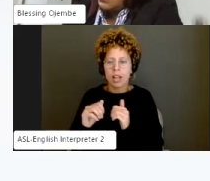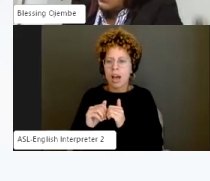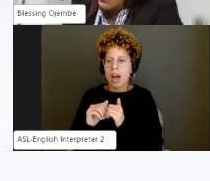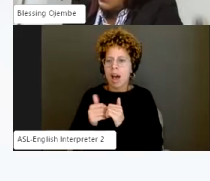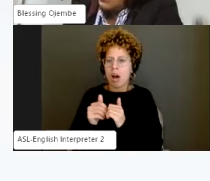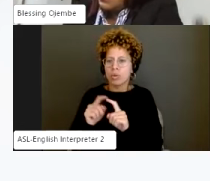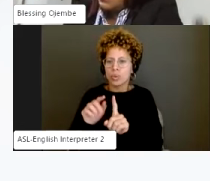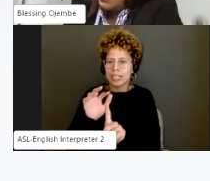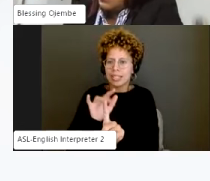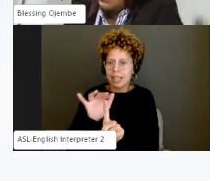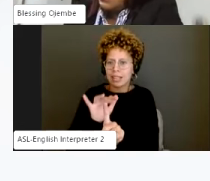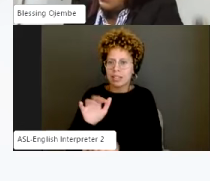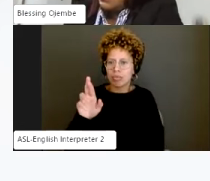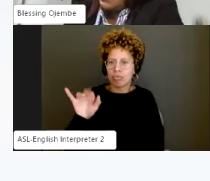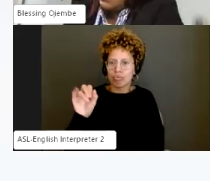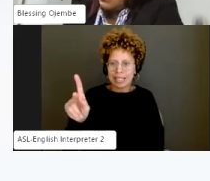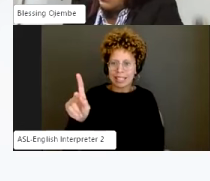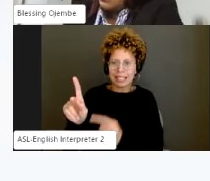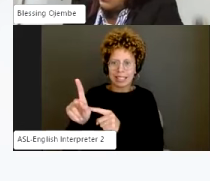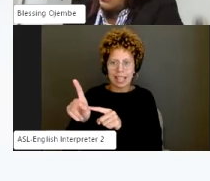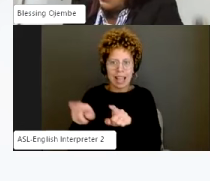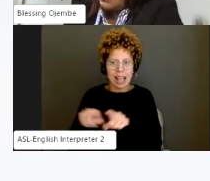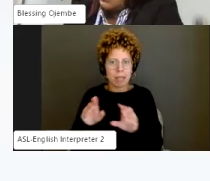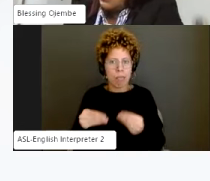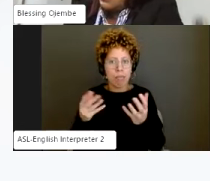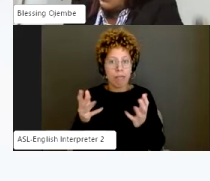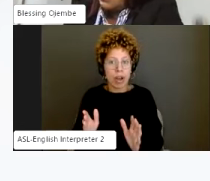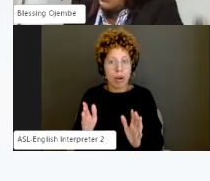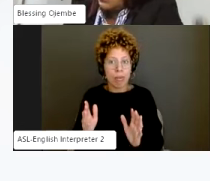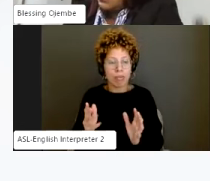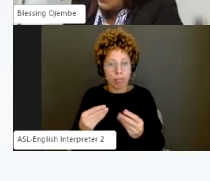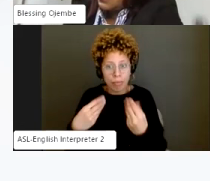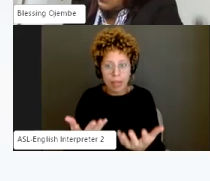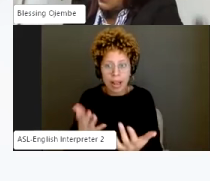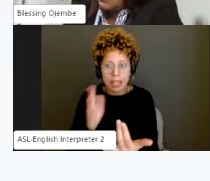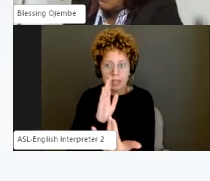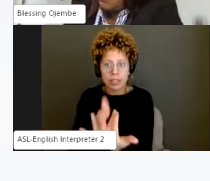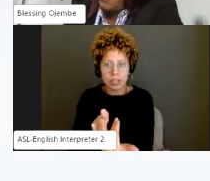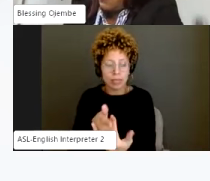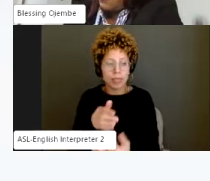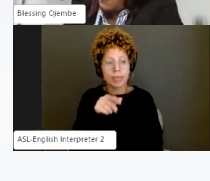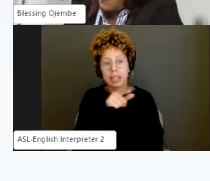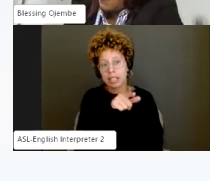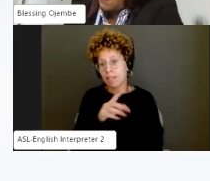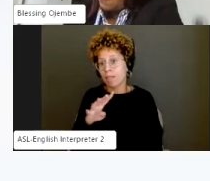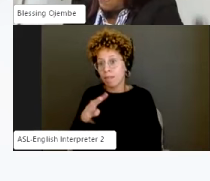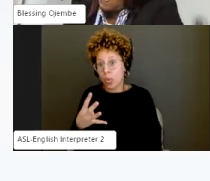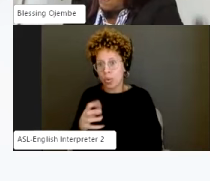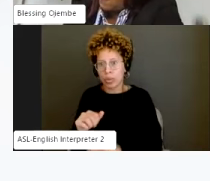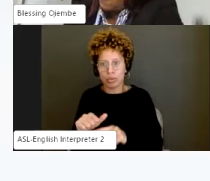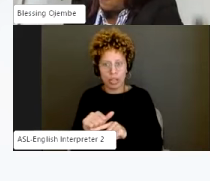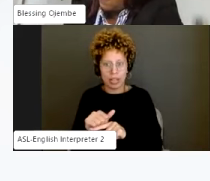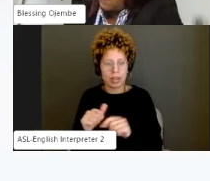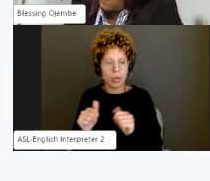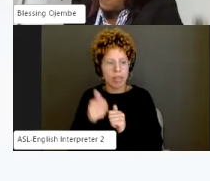the settings as a provider that's doing intervention. We have another training. This is our 4th training that we've been doing with